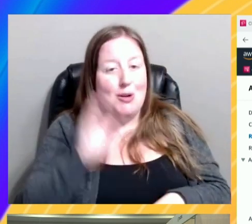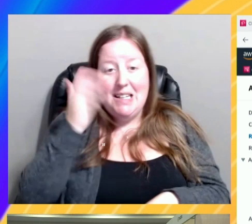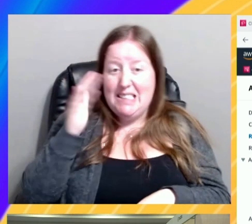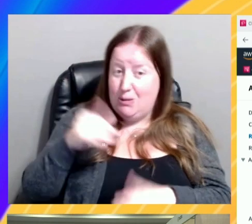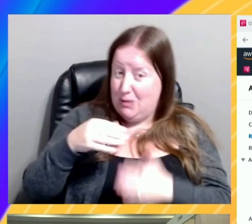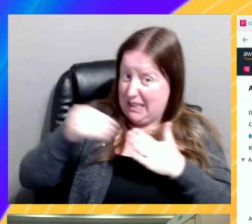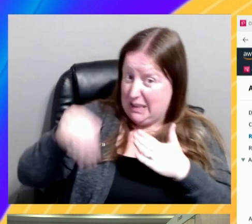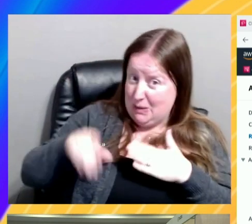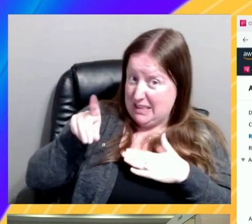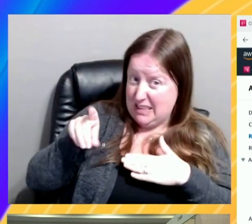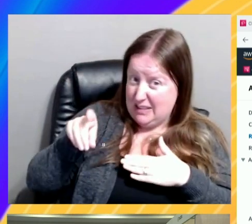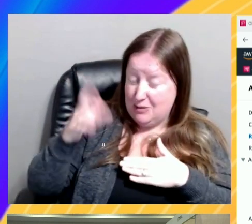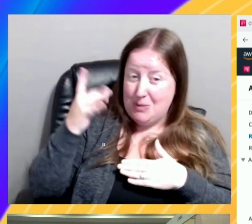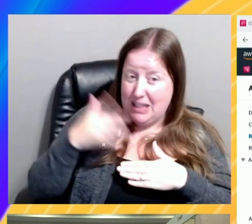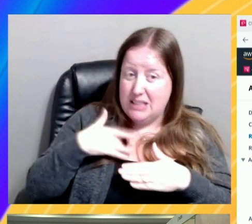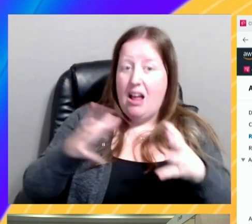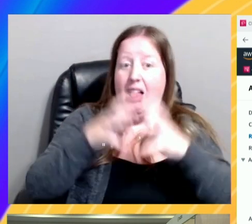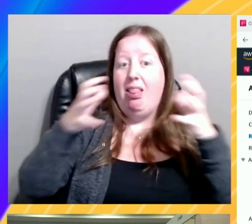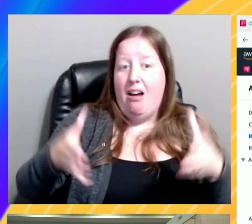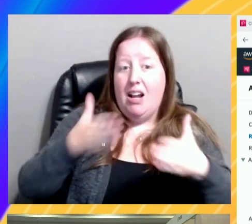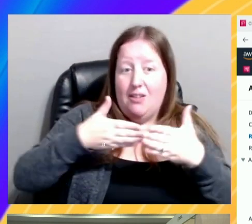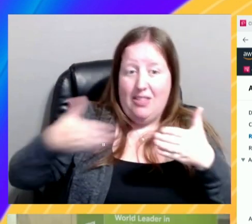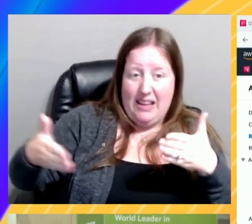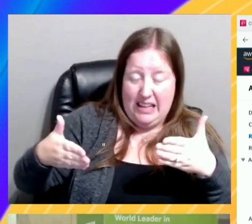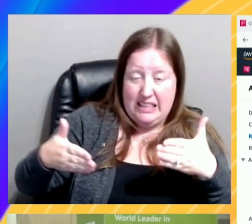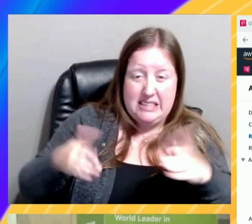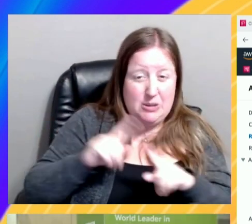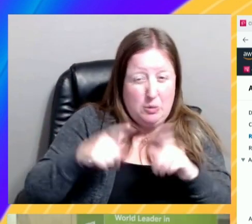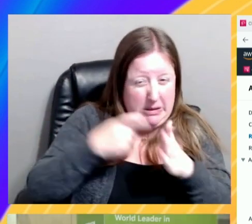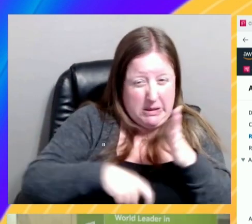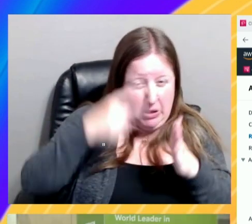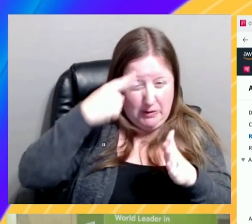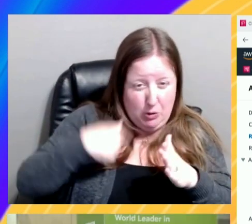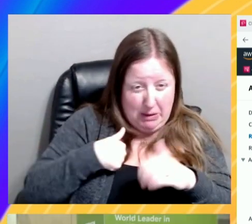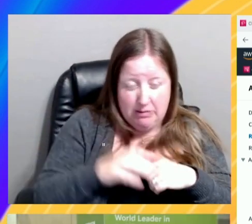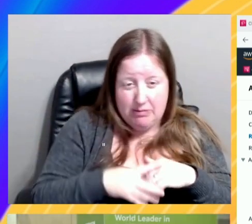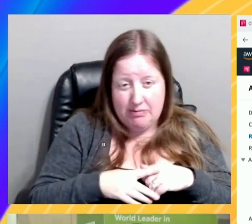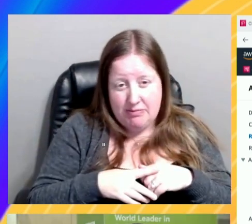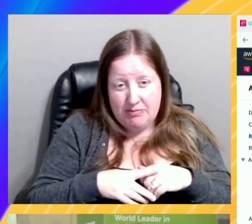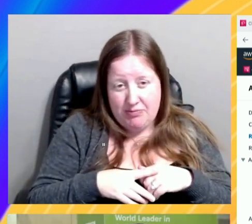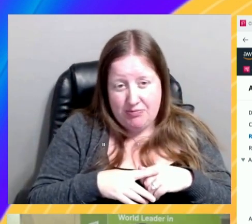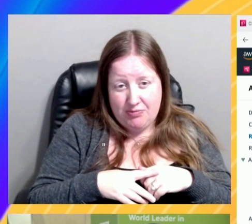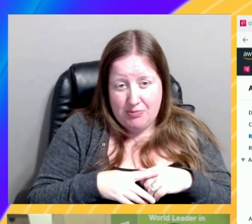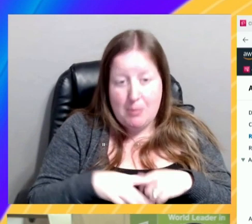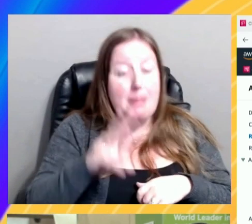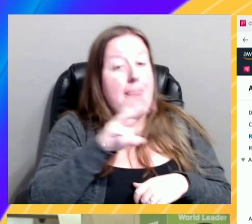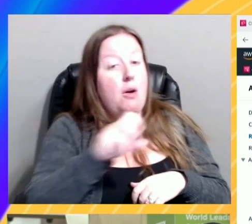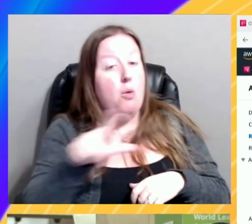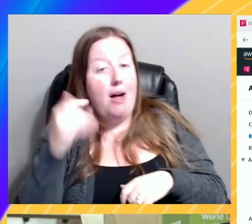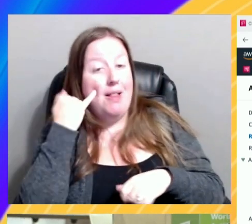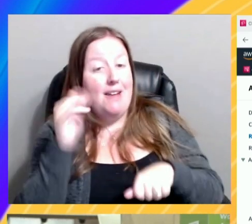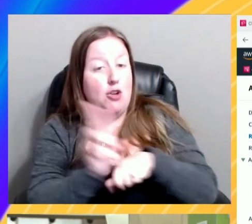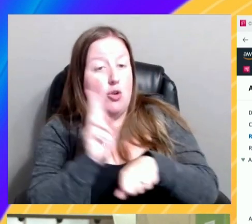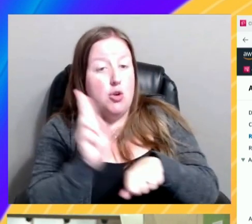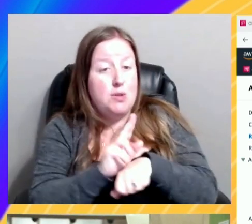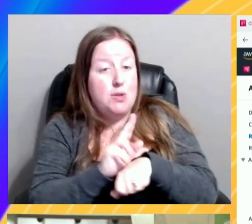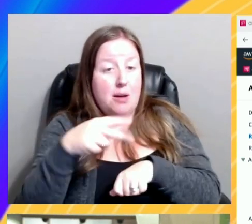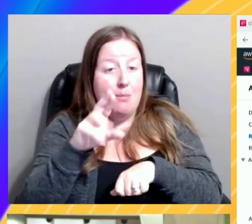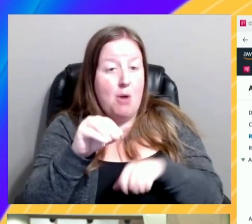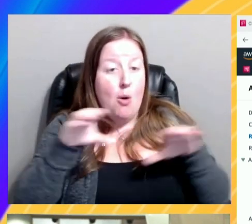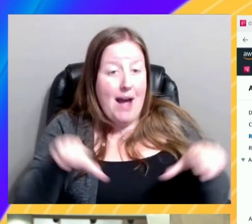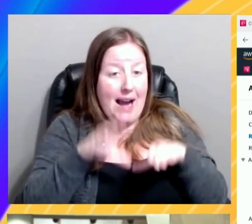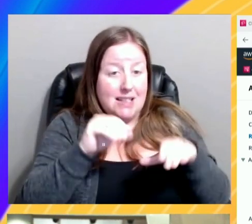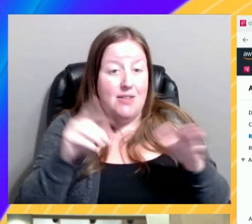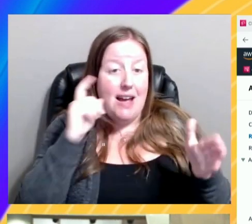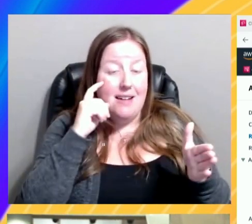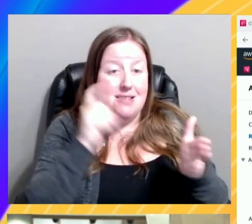does a whole lot of stuff. What does this cost me? Well, if you're using proactive and detective, we